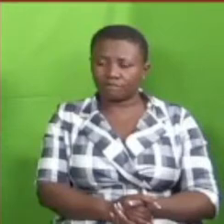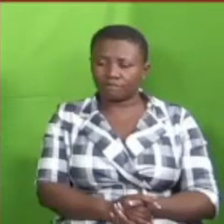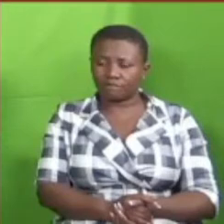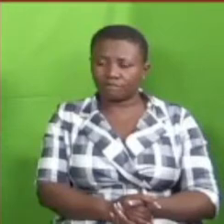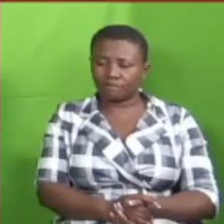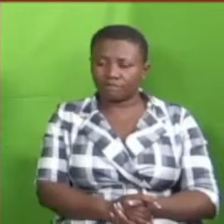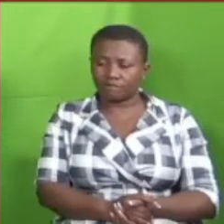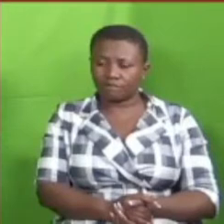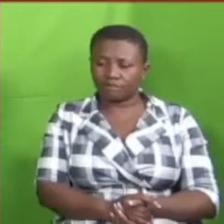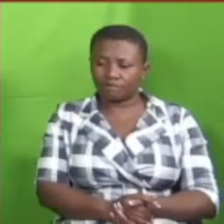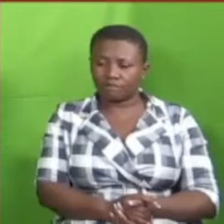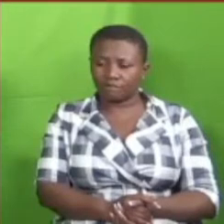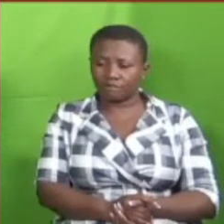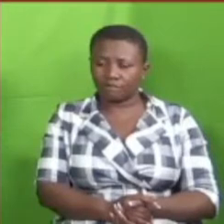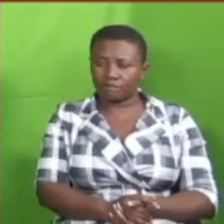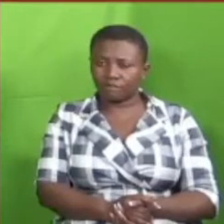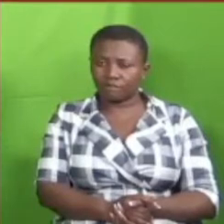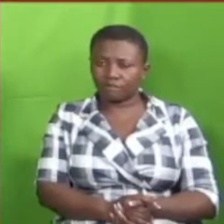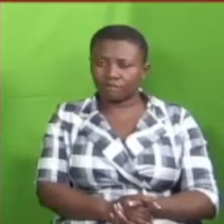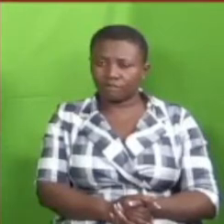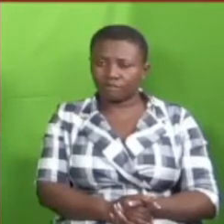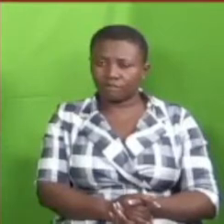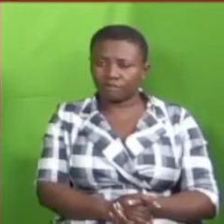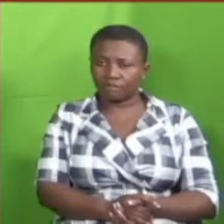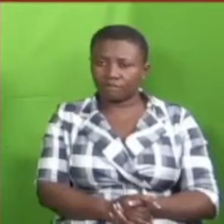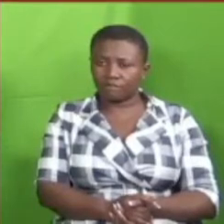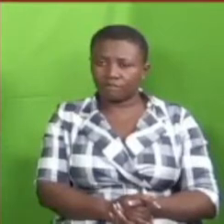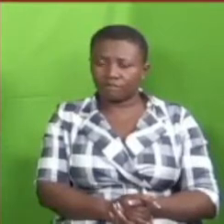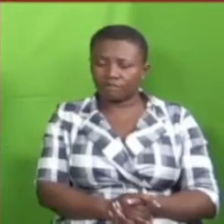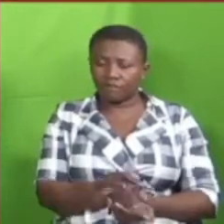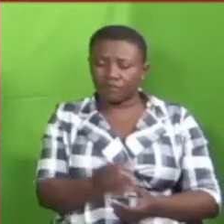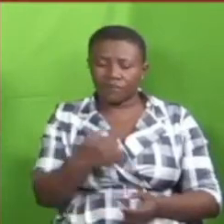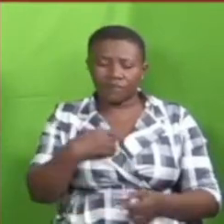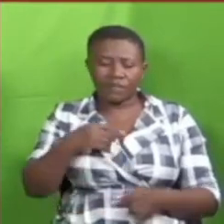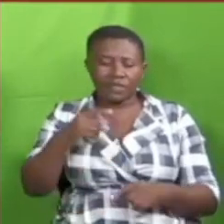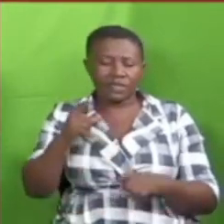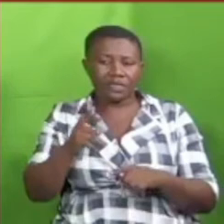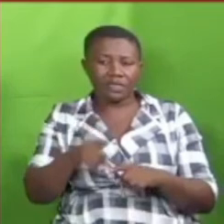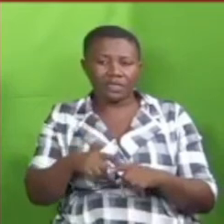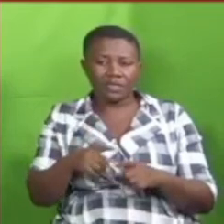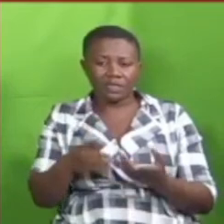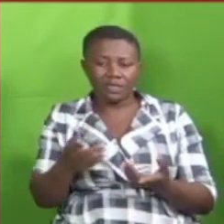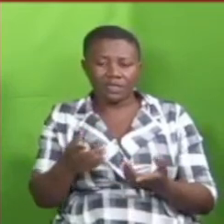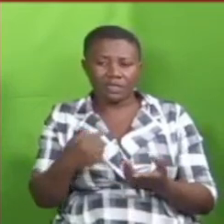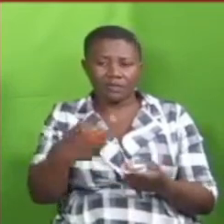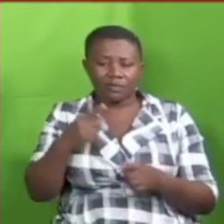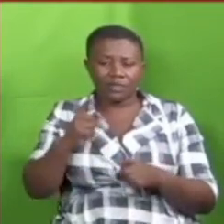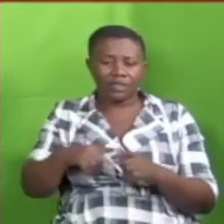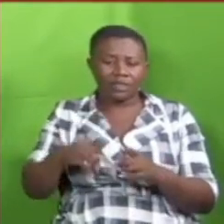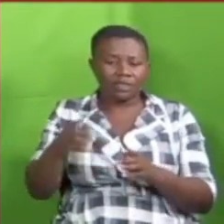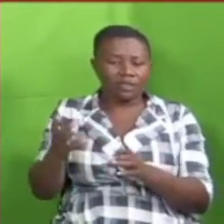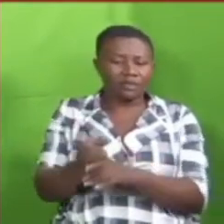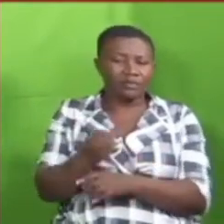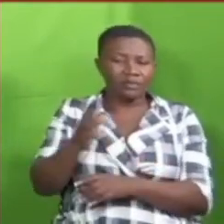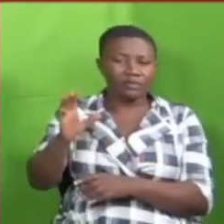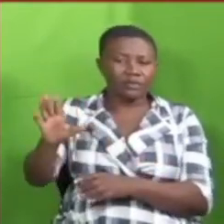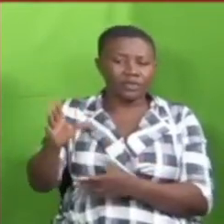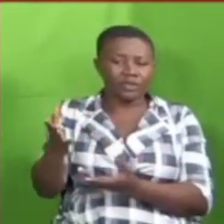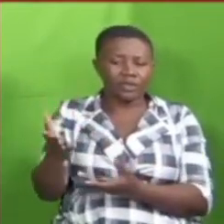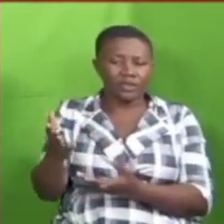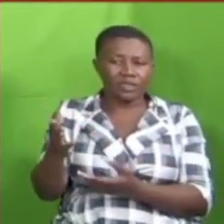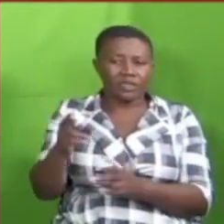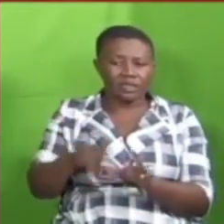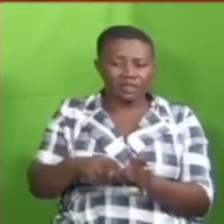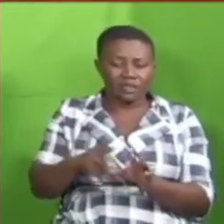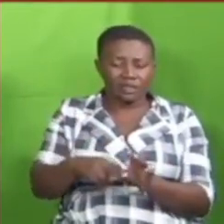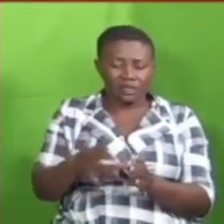Speaker, I can't take the turn of the Honorable Member for Shama. I cannot take the turn of the Honorable Member for Shama since it's from the Honorable Pamford is responsible. But